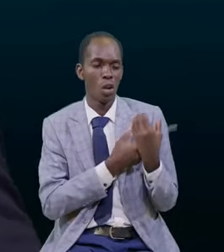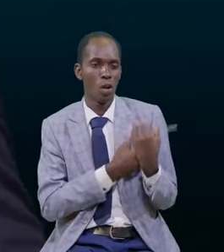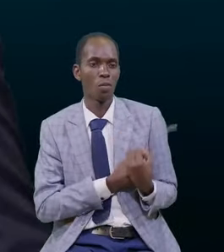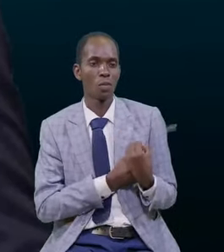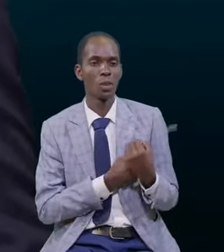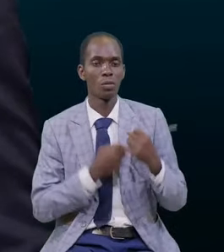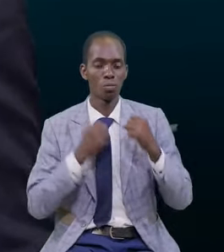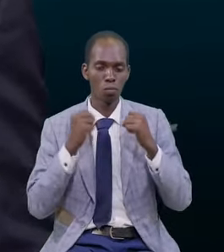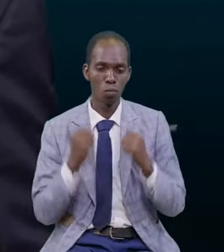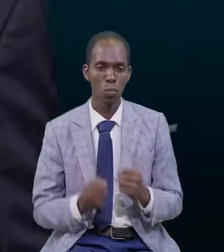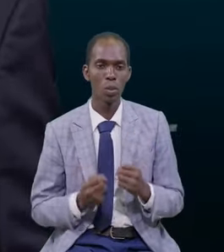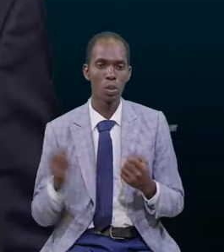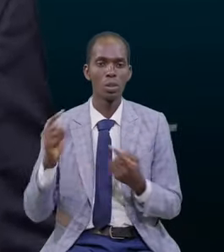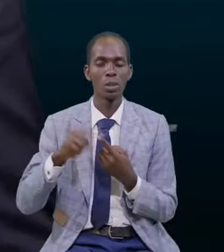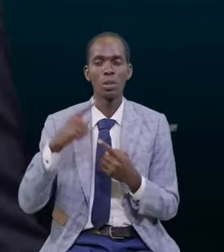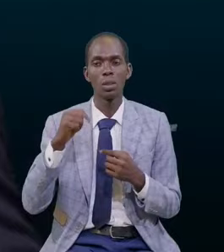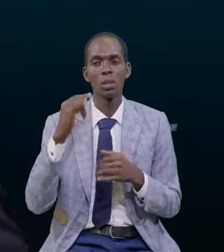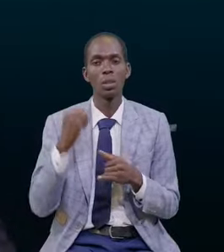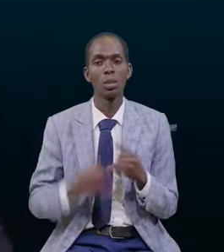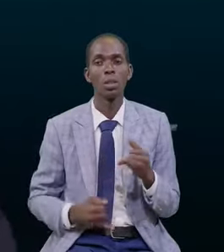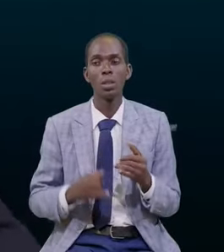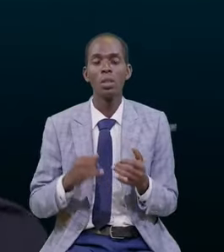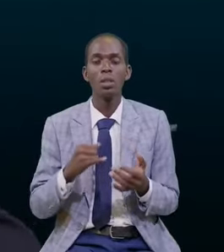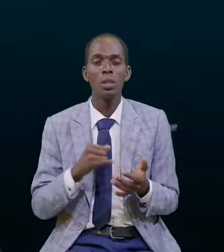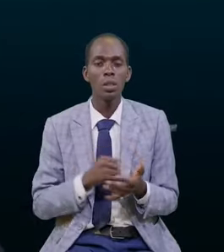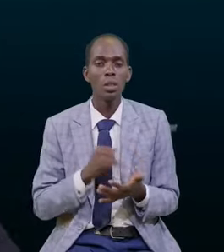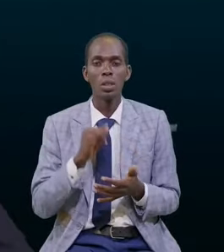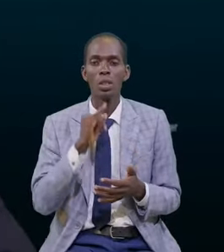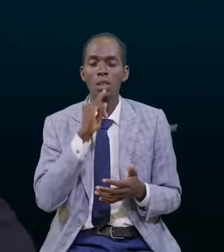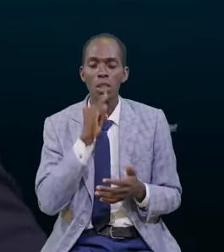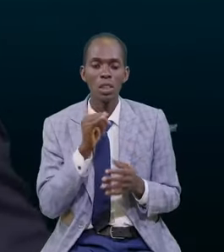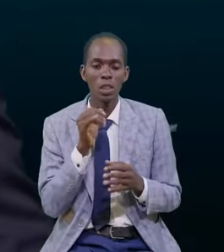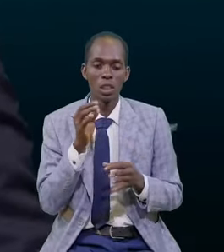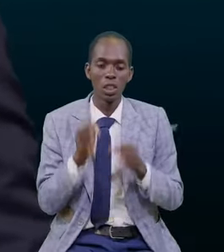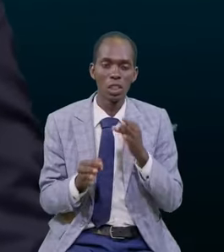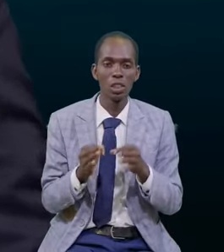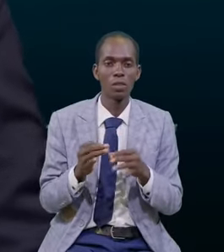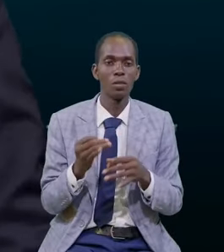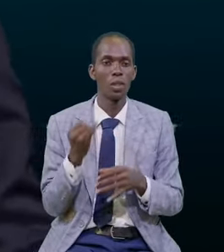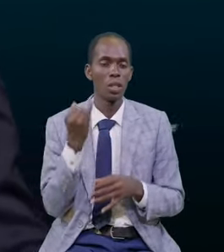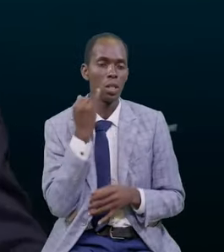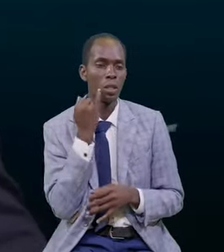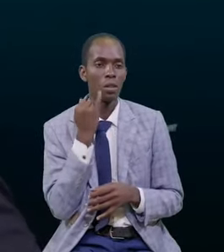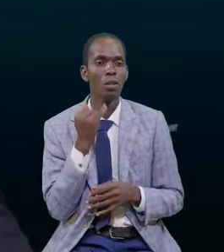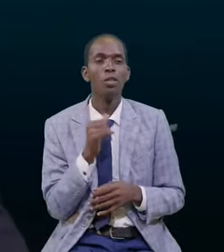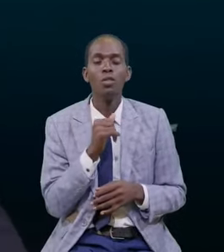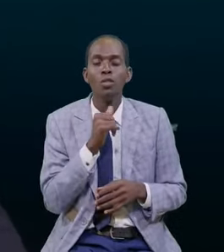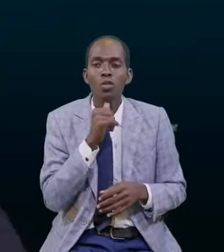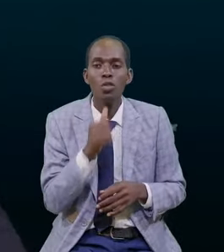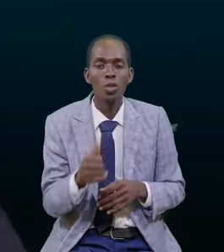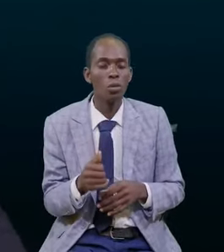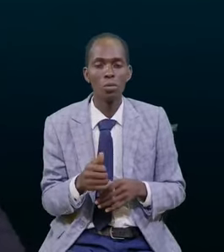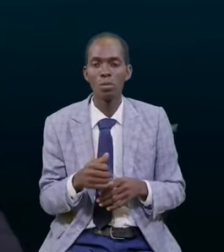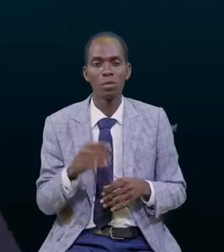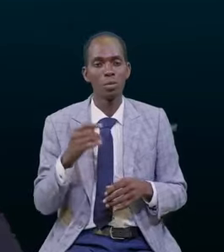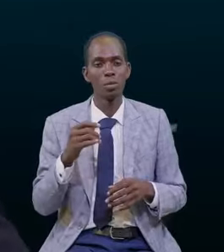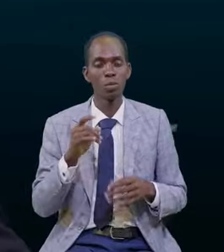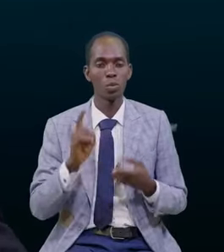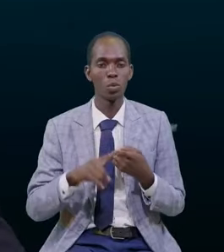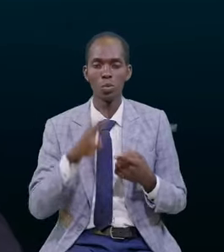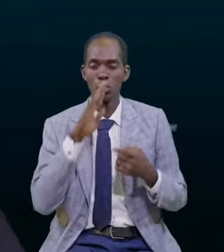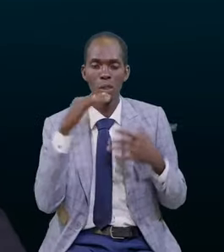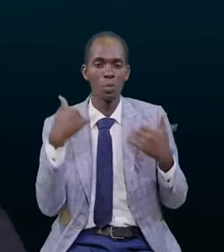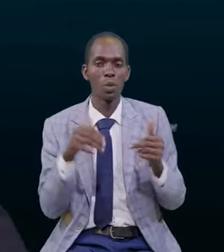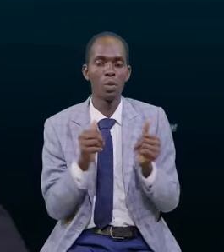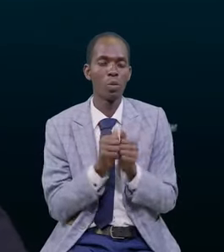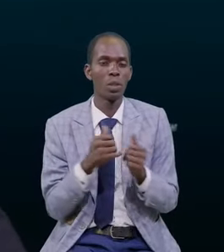if it's not just taken for granted oh that because by the grace of God I gave my life to the Lord 10 years ago 15 years ago